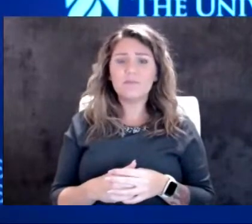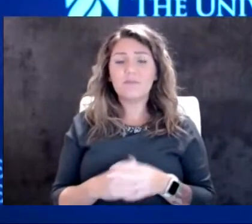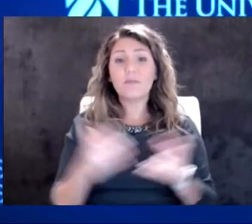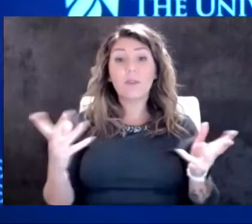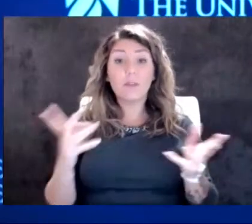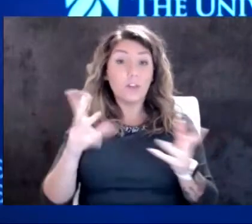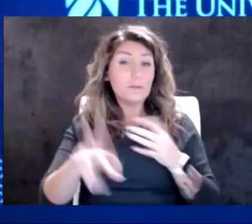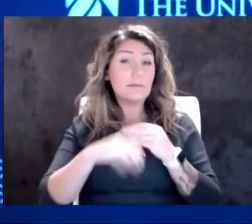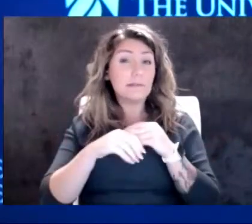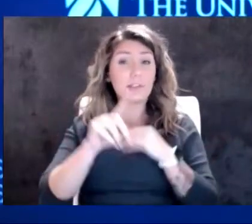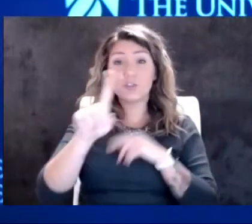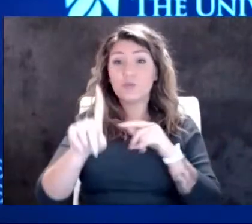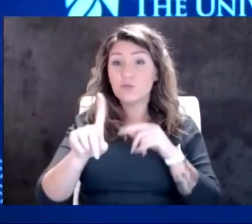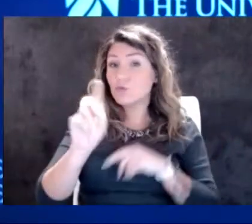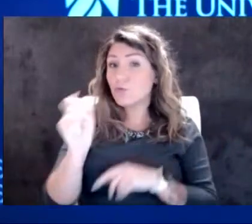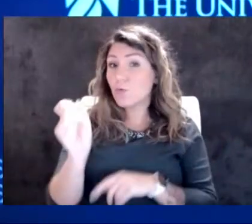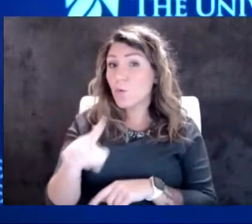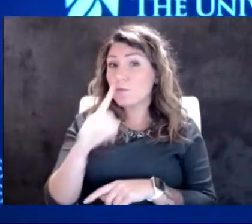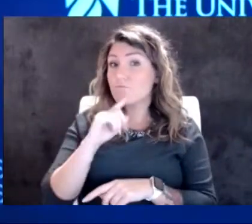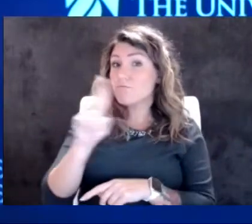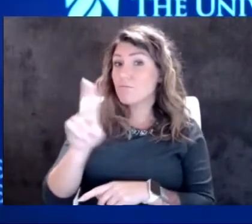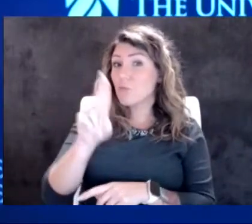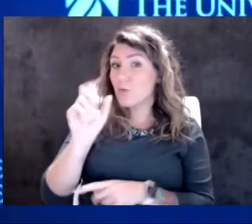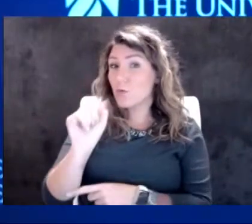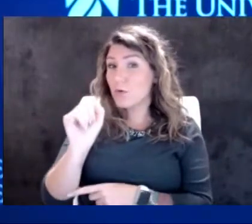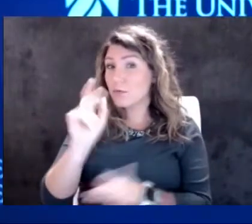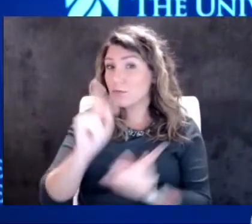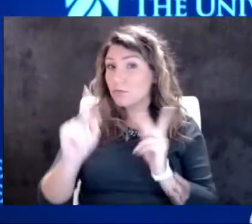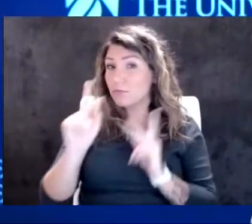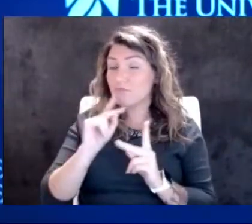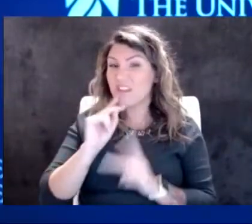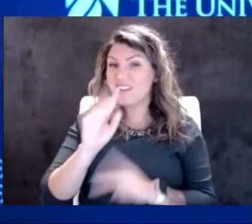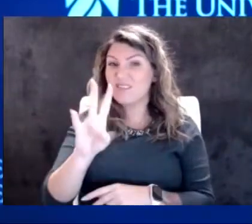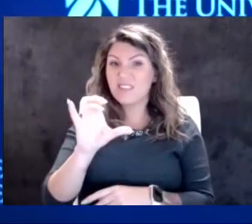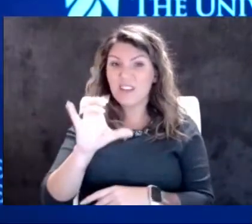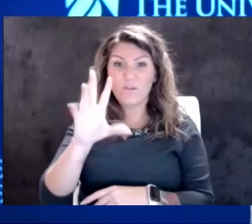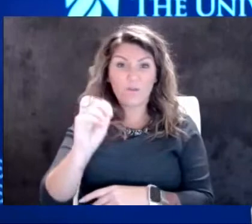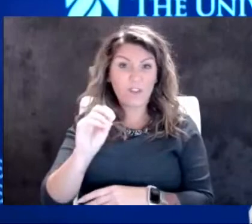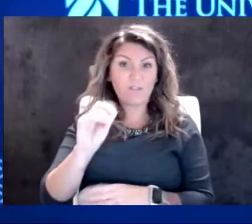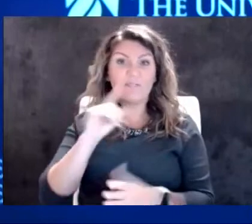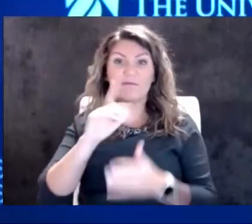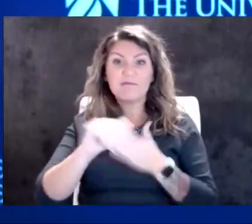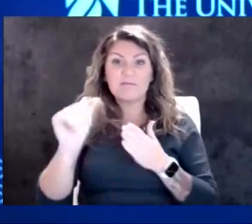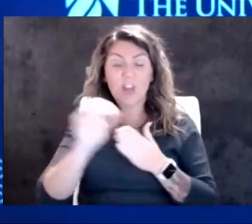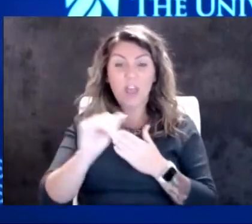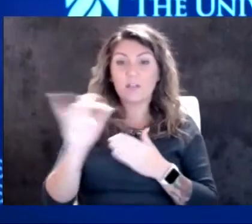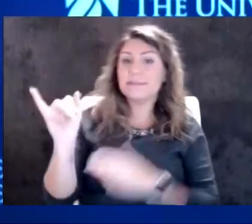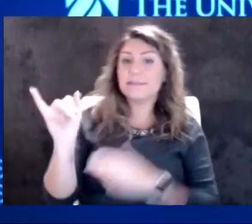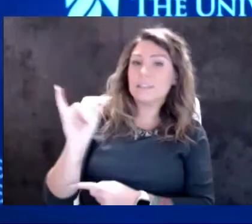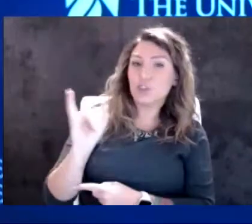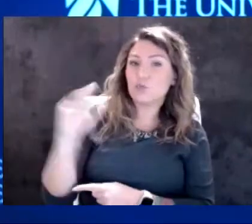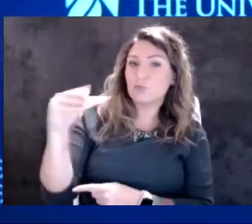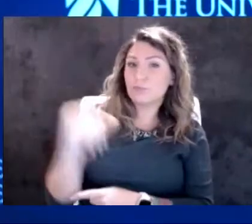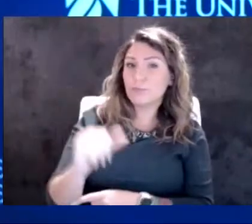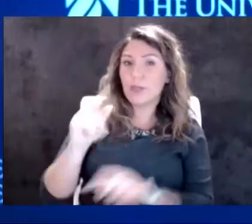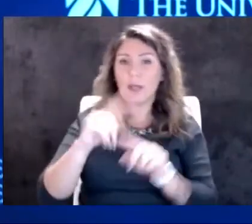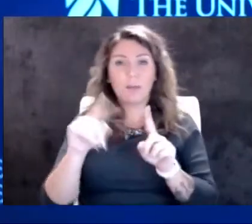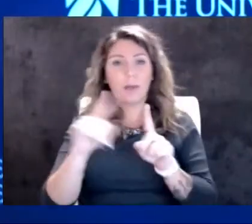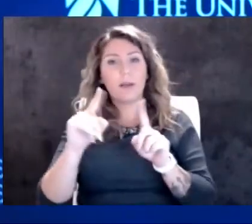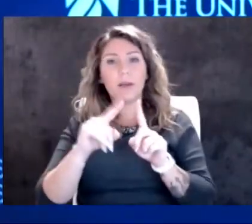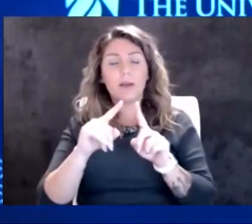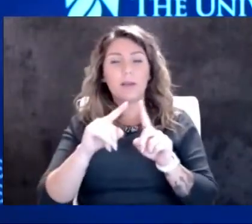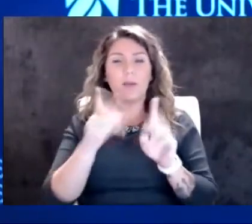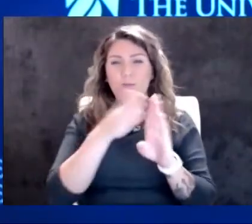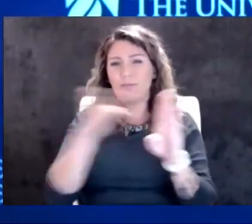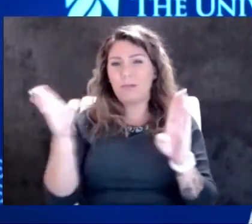U.S. folks are going to be paying about $700, $750 per dose, and most of us will have insurance, or a lot of us. But then there will be a sliding scale for people